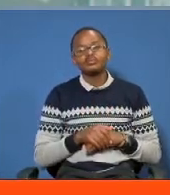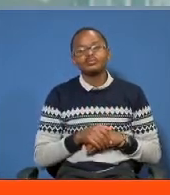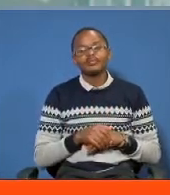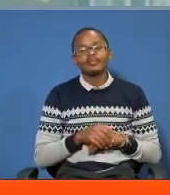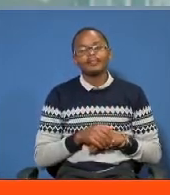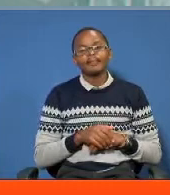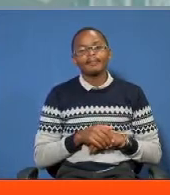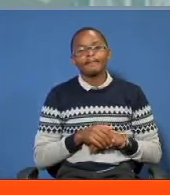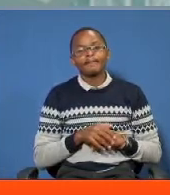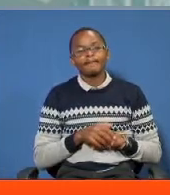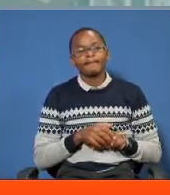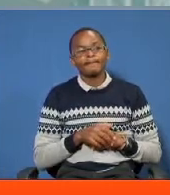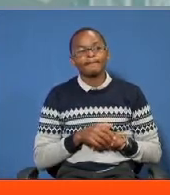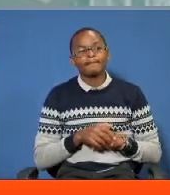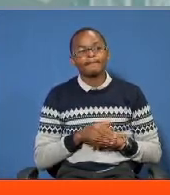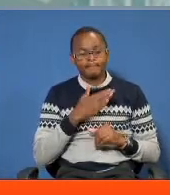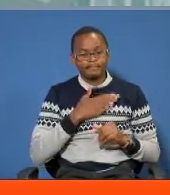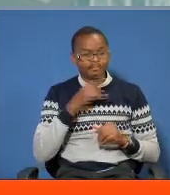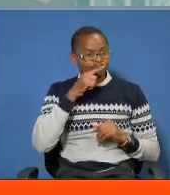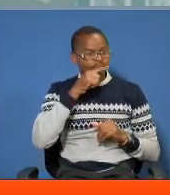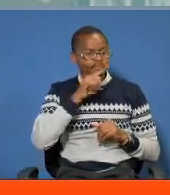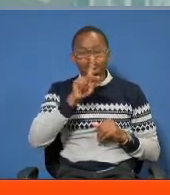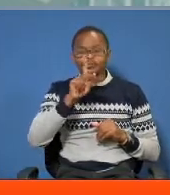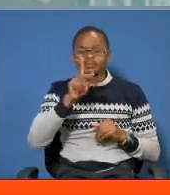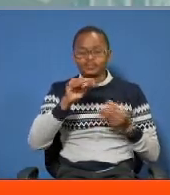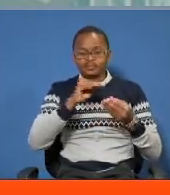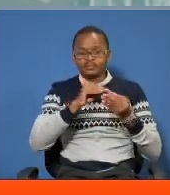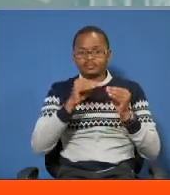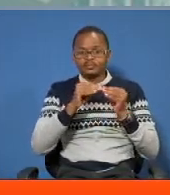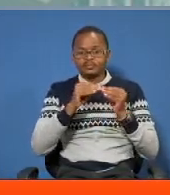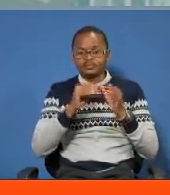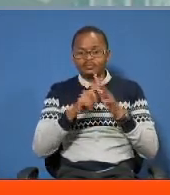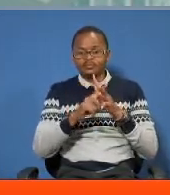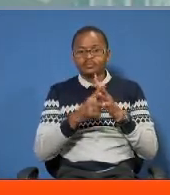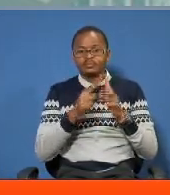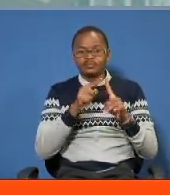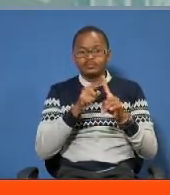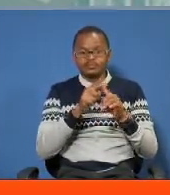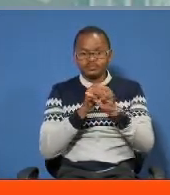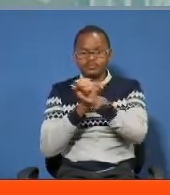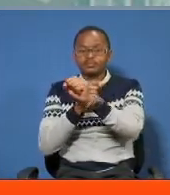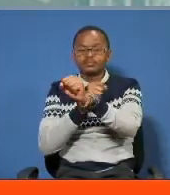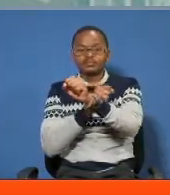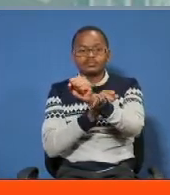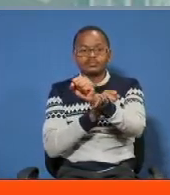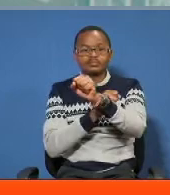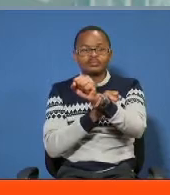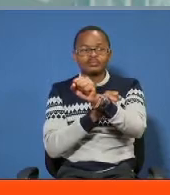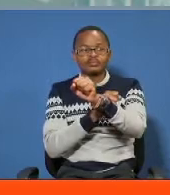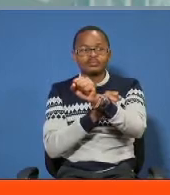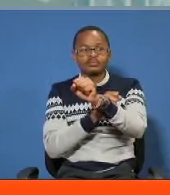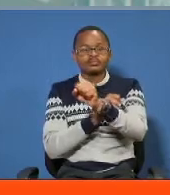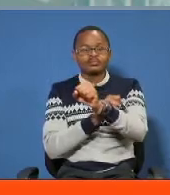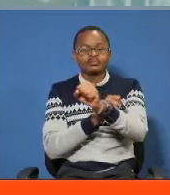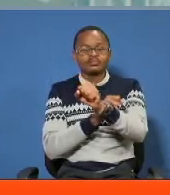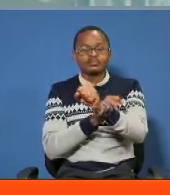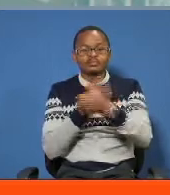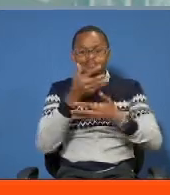finalize? So the parting shot is Kenya National Innovation Agency was established to support